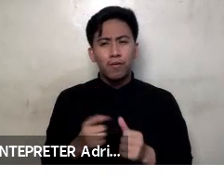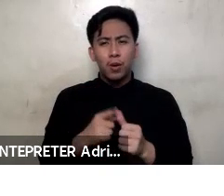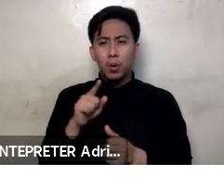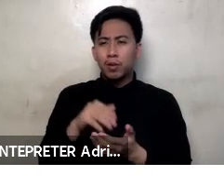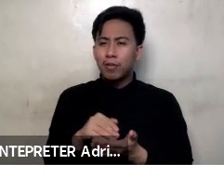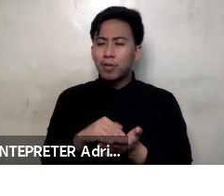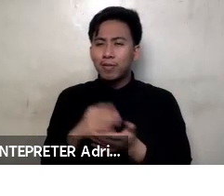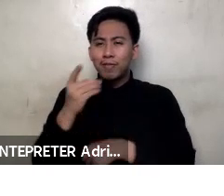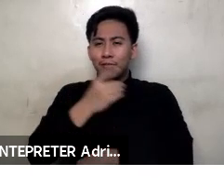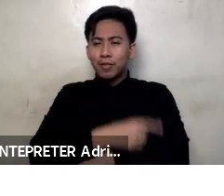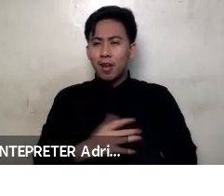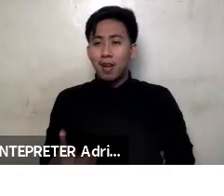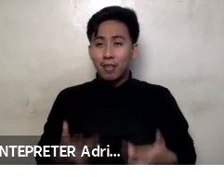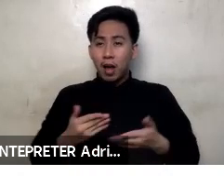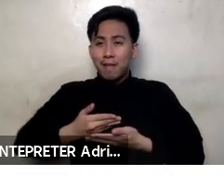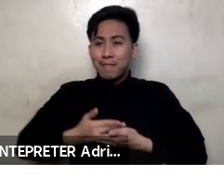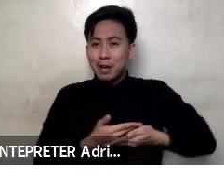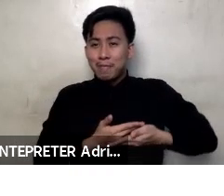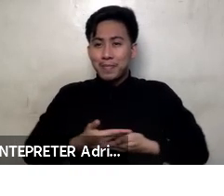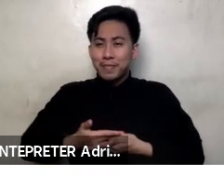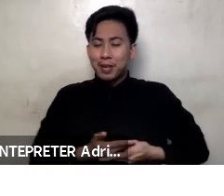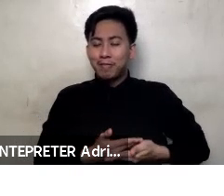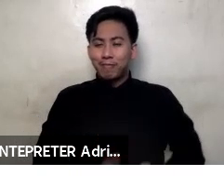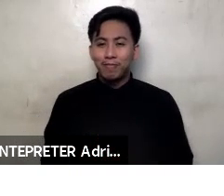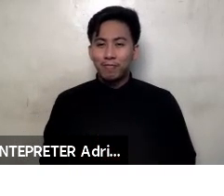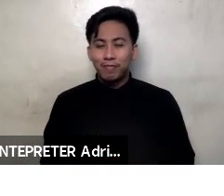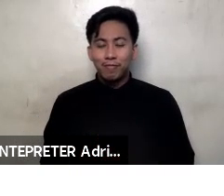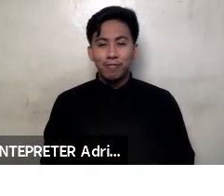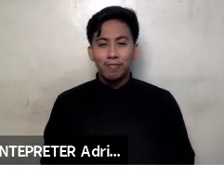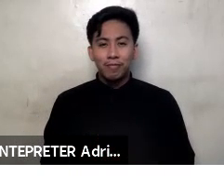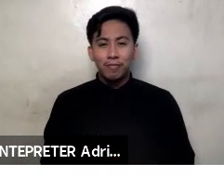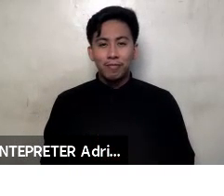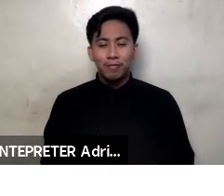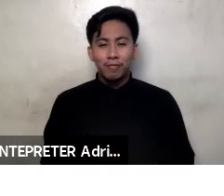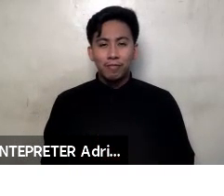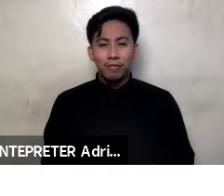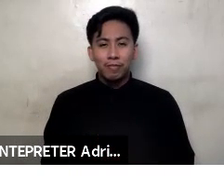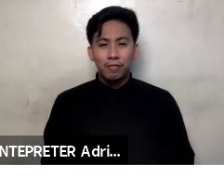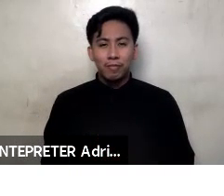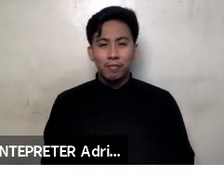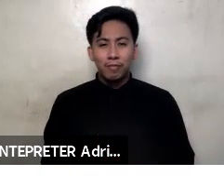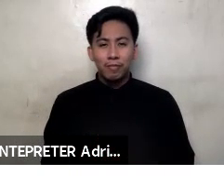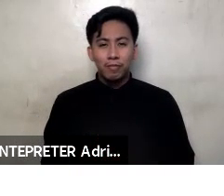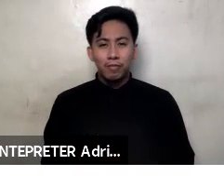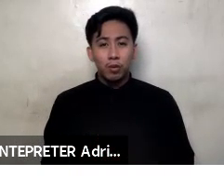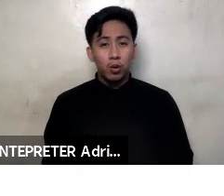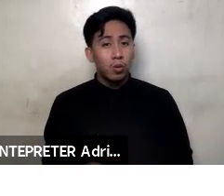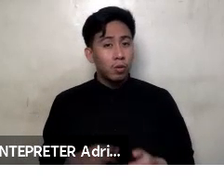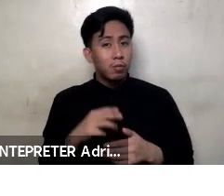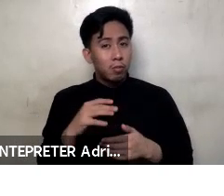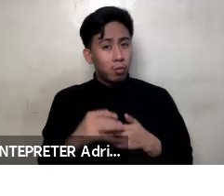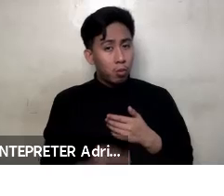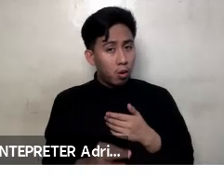As we know very well, the first 1,000 days of life is the major or the key program that is